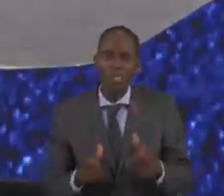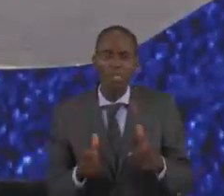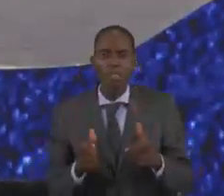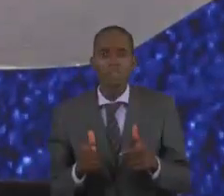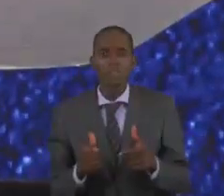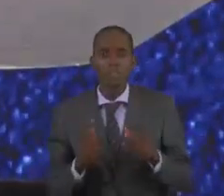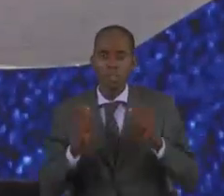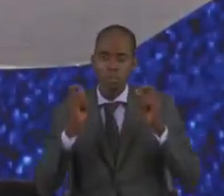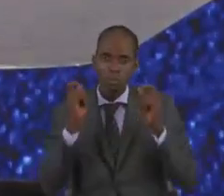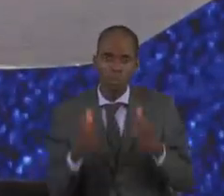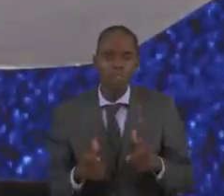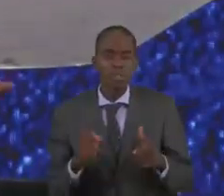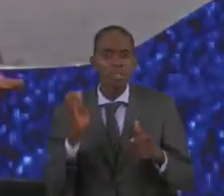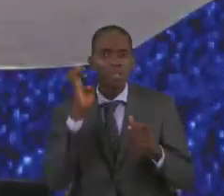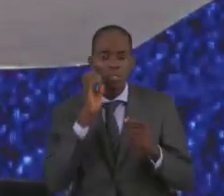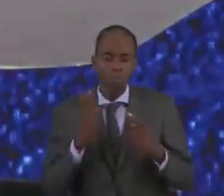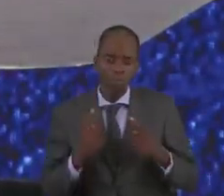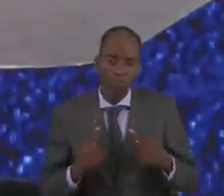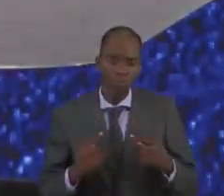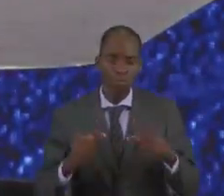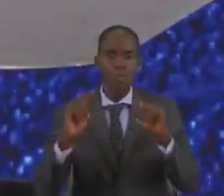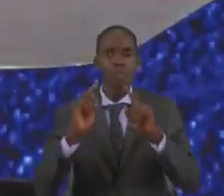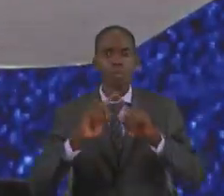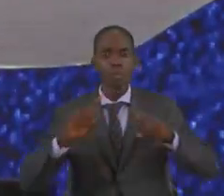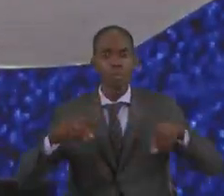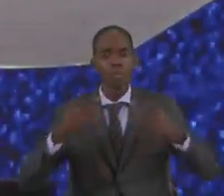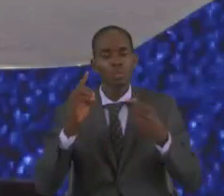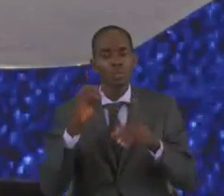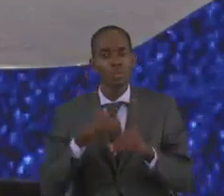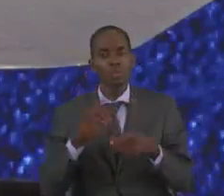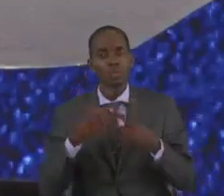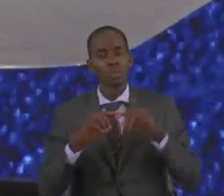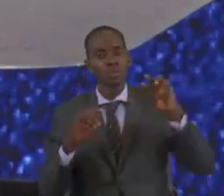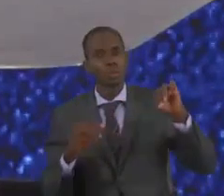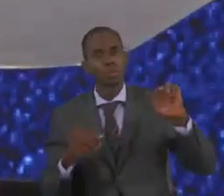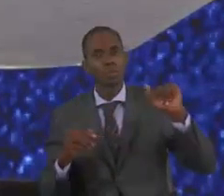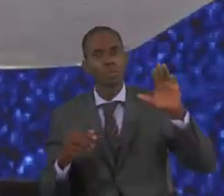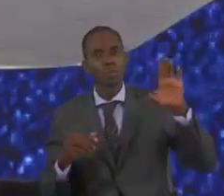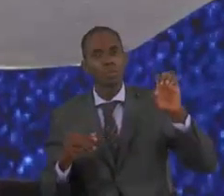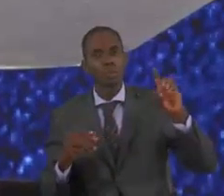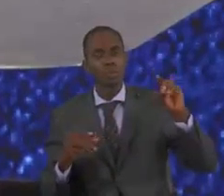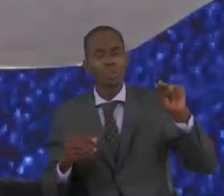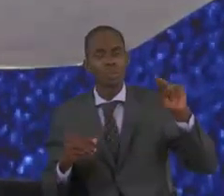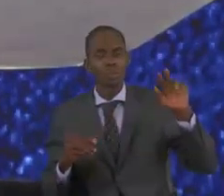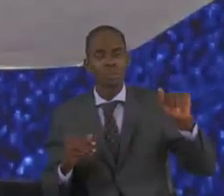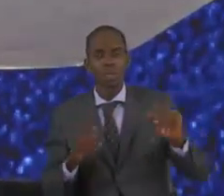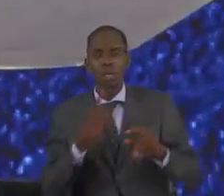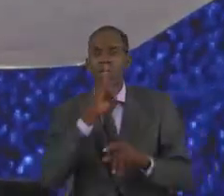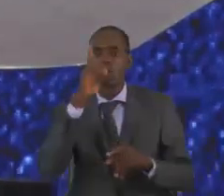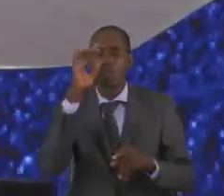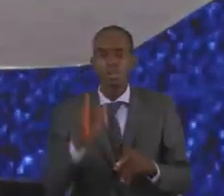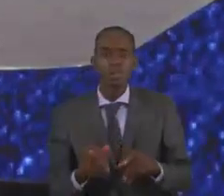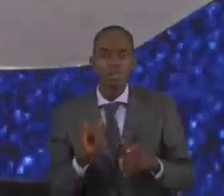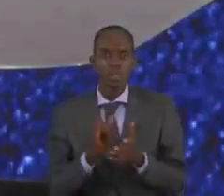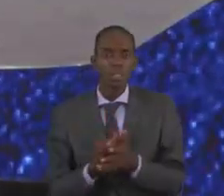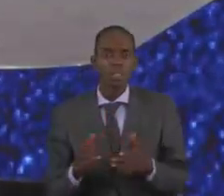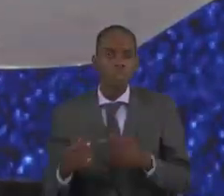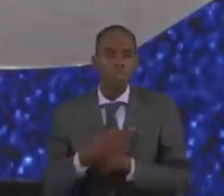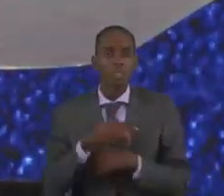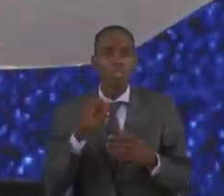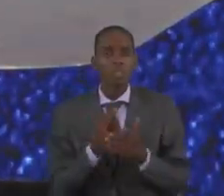Immediately we endeavored to go into Macedonia, assuredly gathering that the Lord